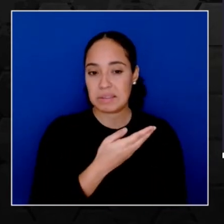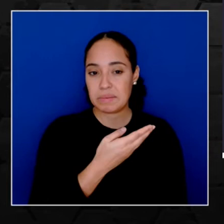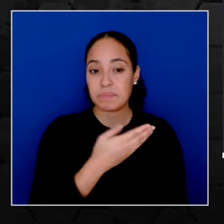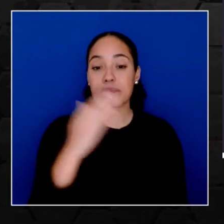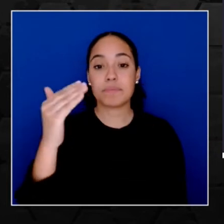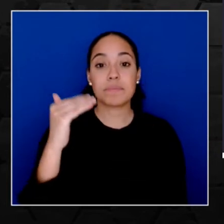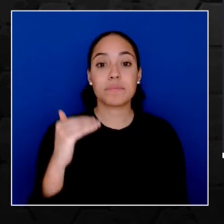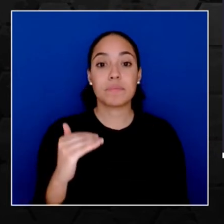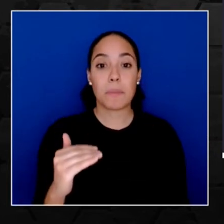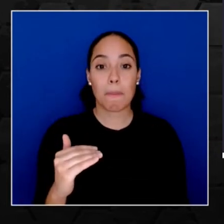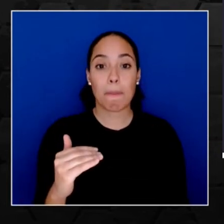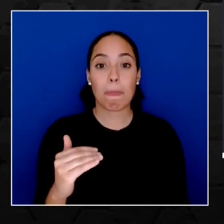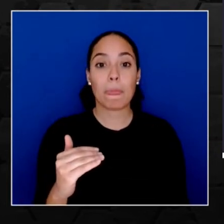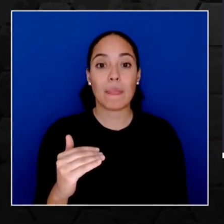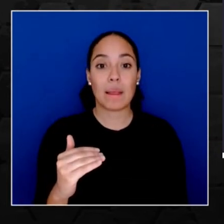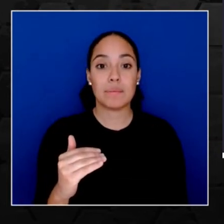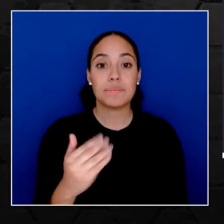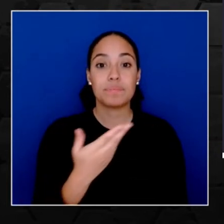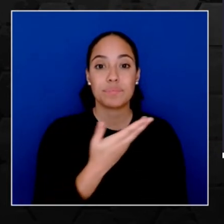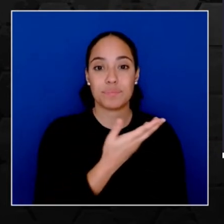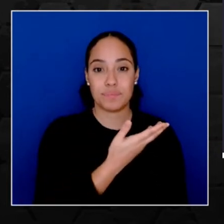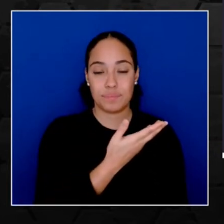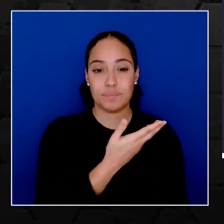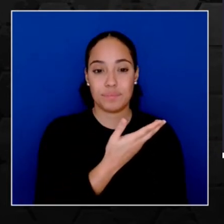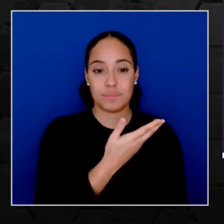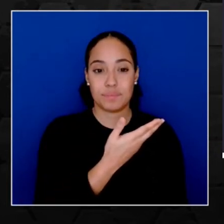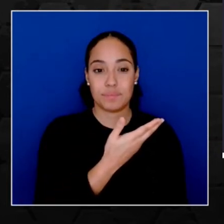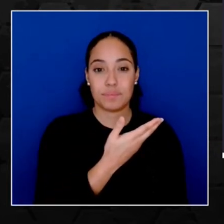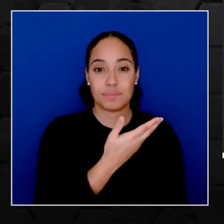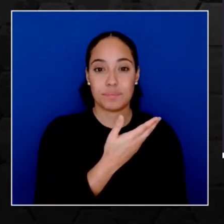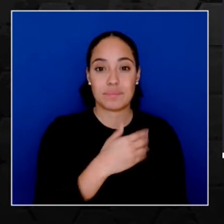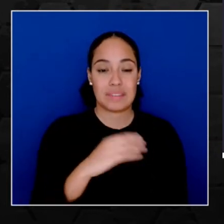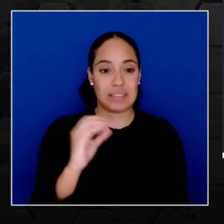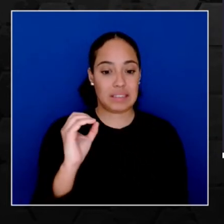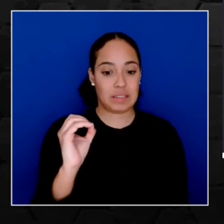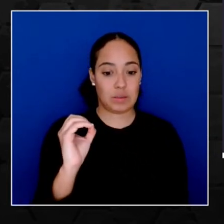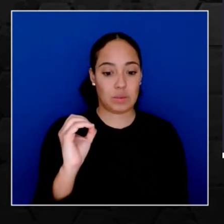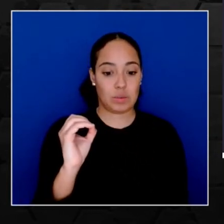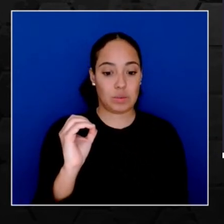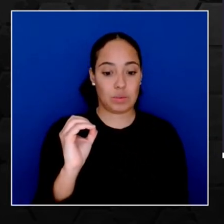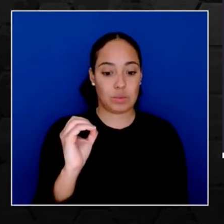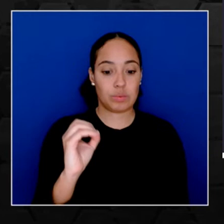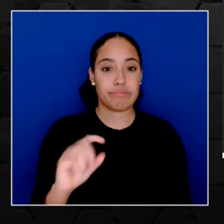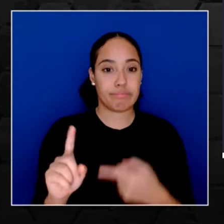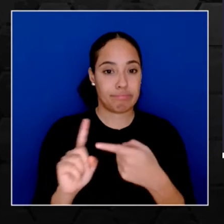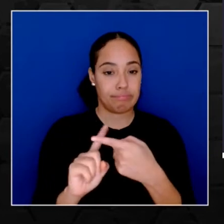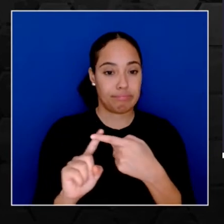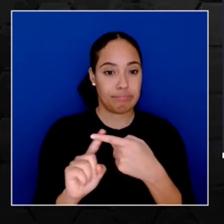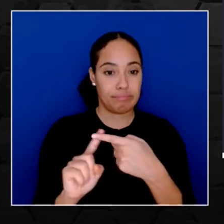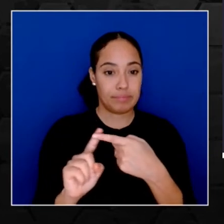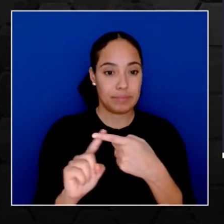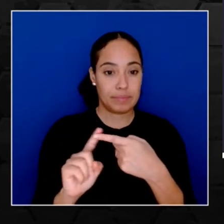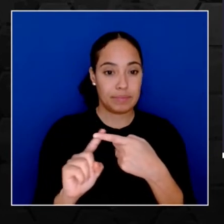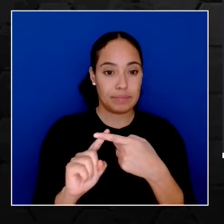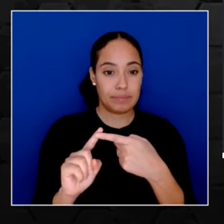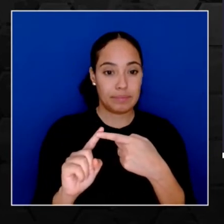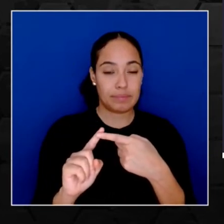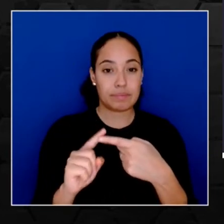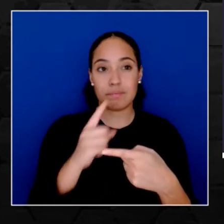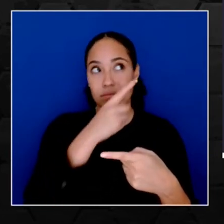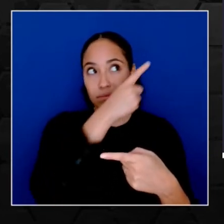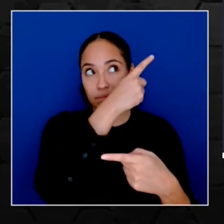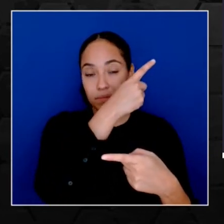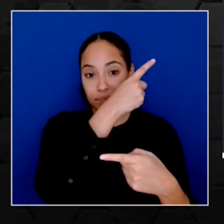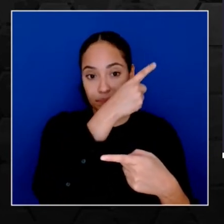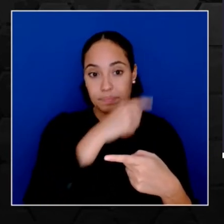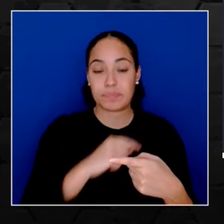one, if you will see, background 0 is the color I have given in a black, I hope so, black one. Cool. I'm just giving a stroke of 255, that is white. Stroke